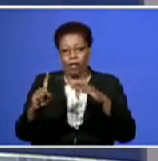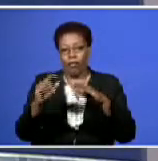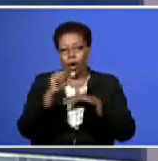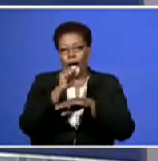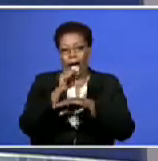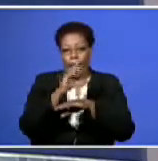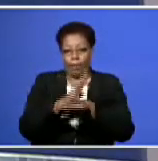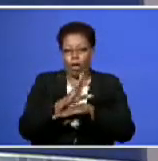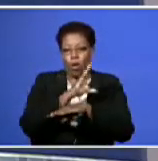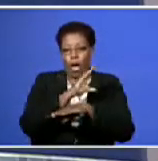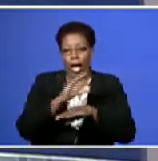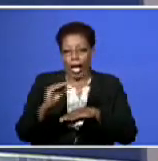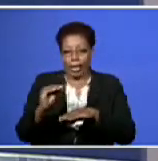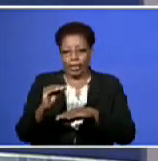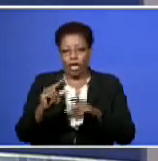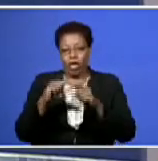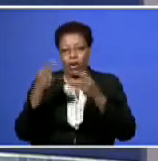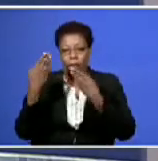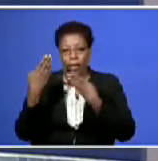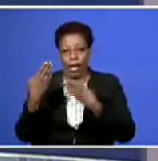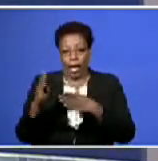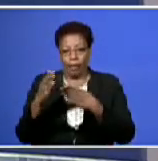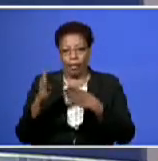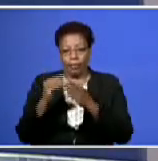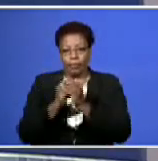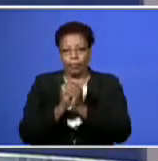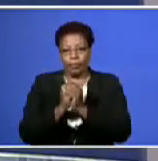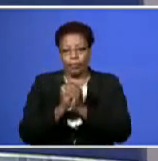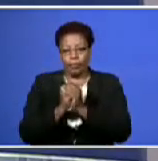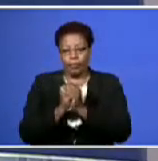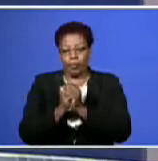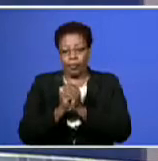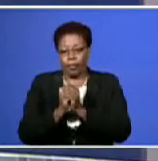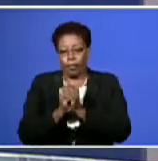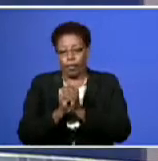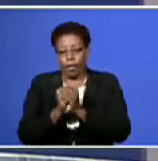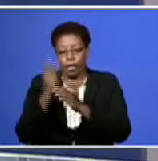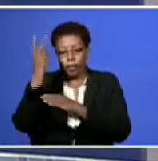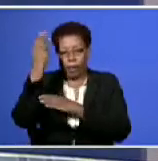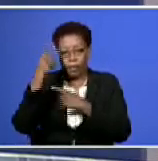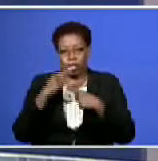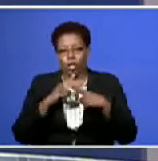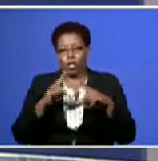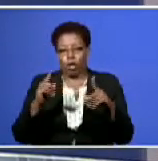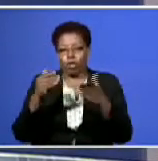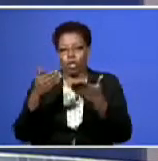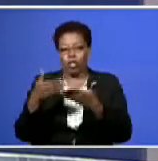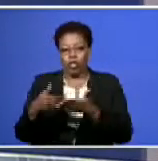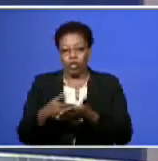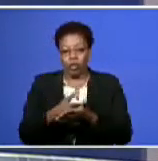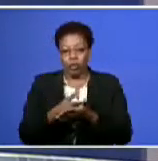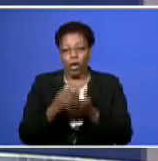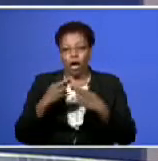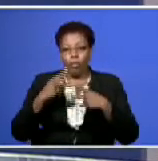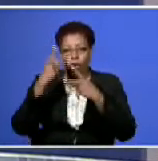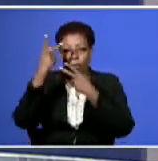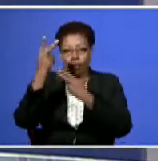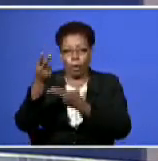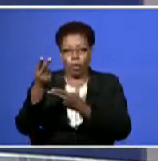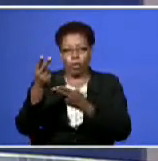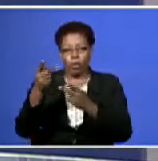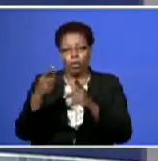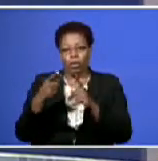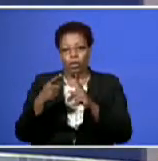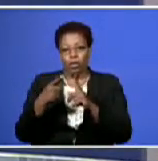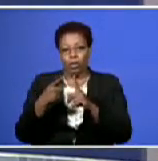Bahama remains a priority 1 month after Hurricane Dorian. The Prime Minister announced a new proposal the government has pitched to